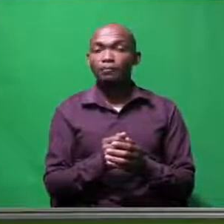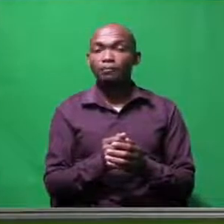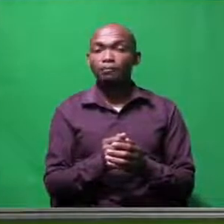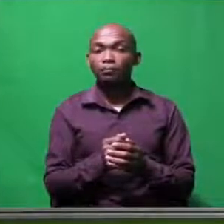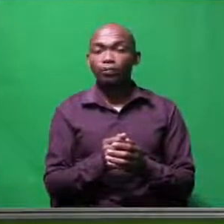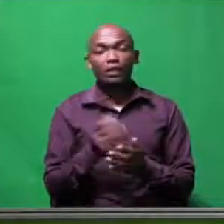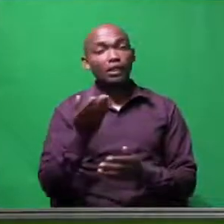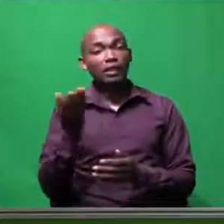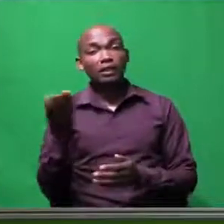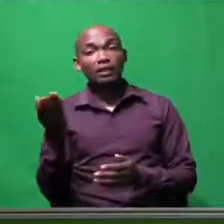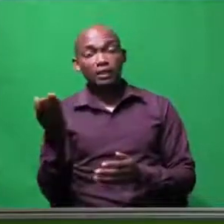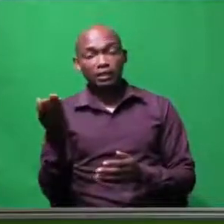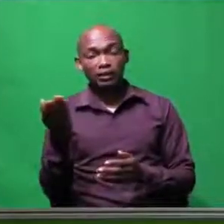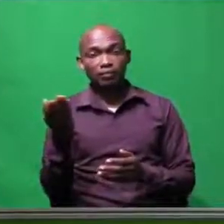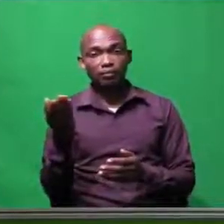Another is